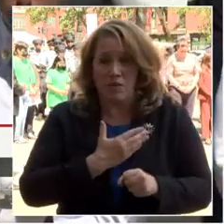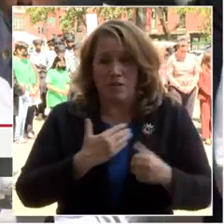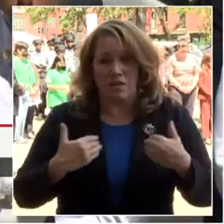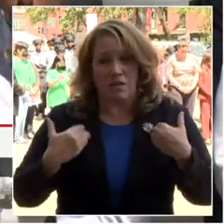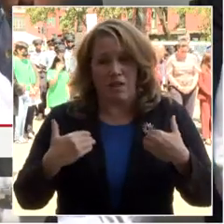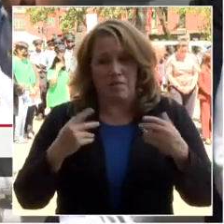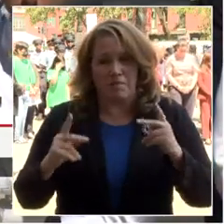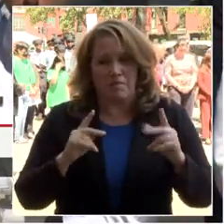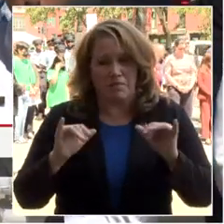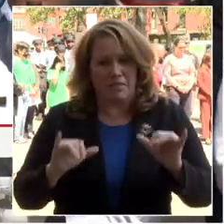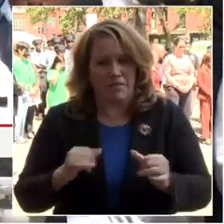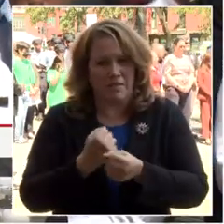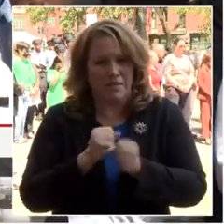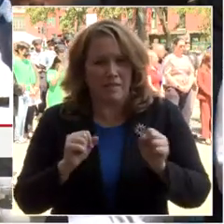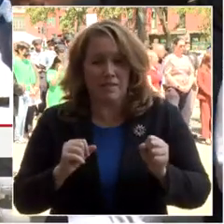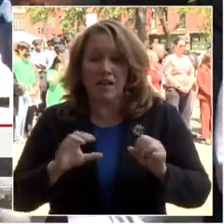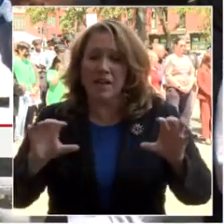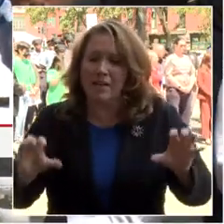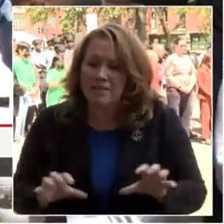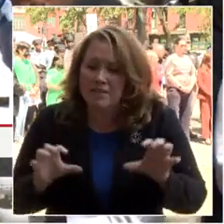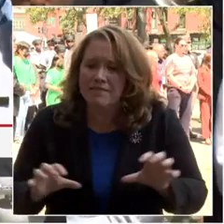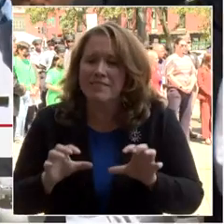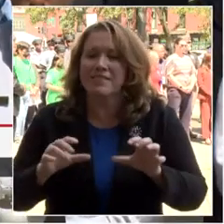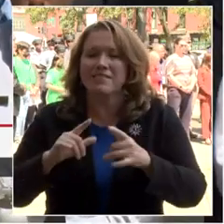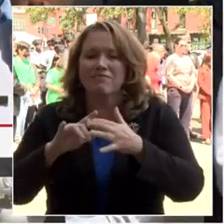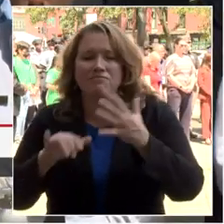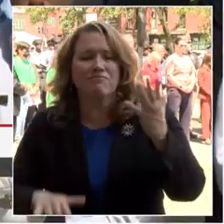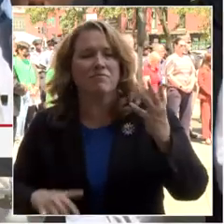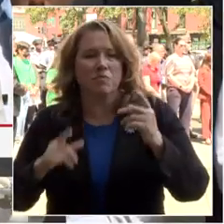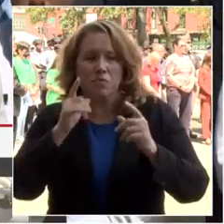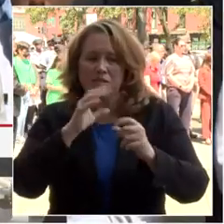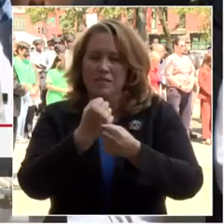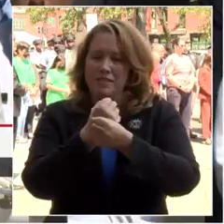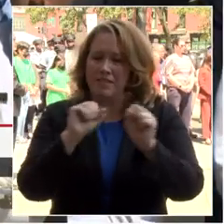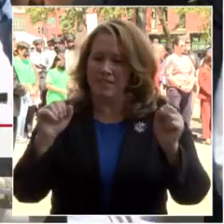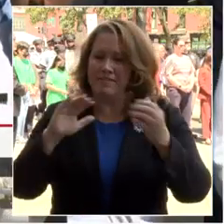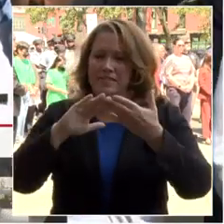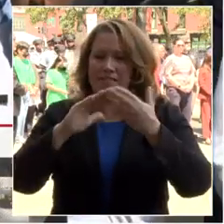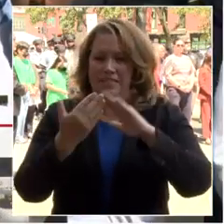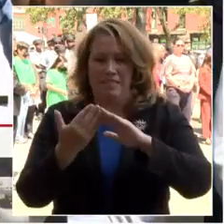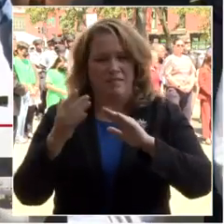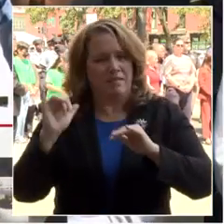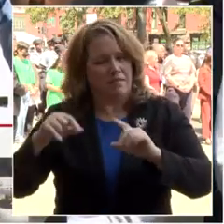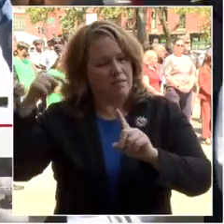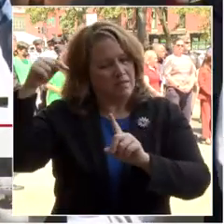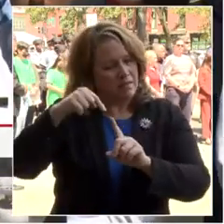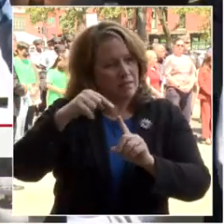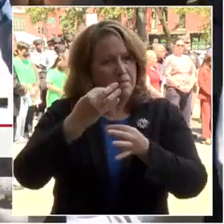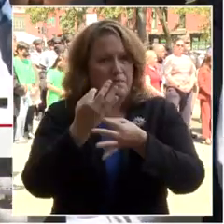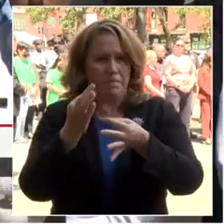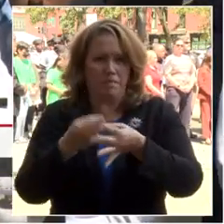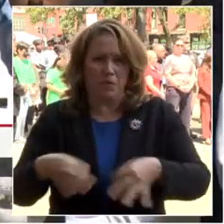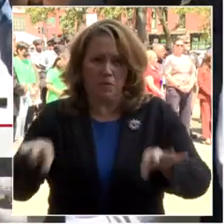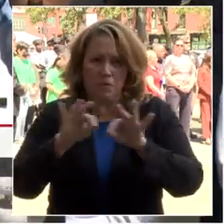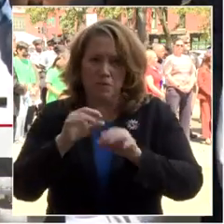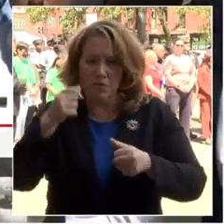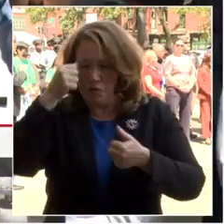are safe, we will have a safe city. So many of us stood